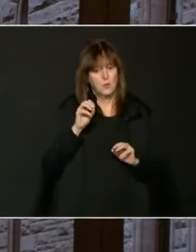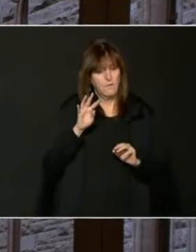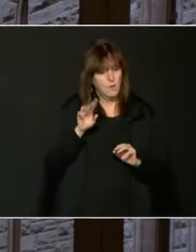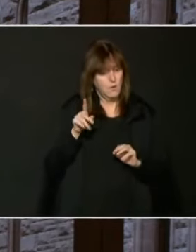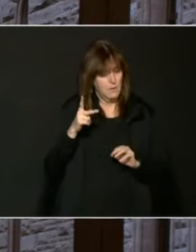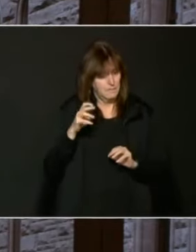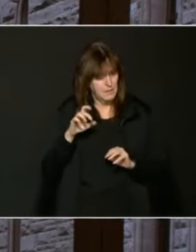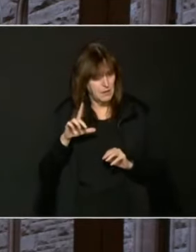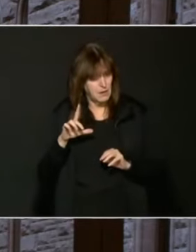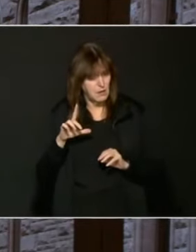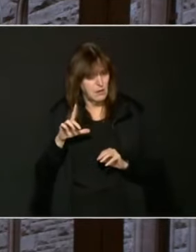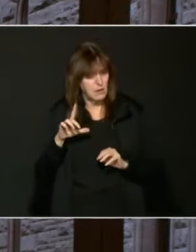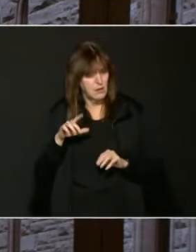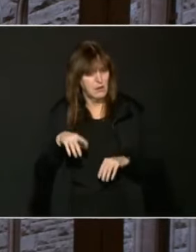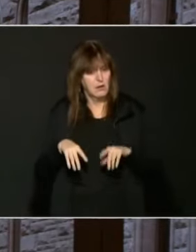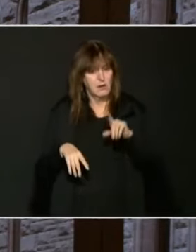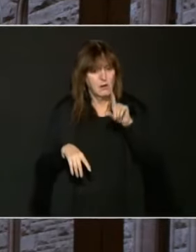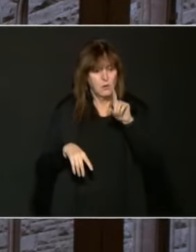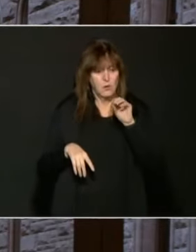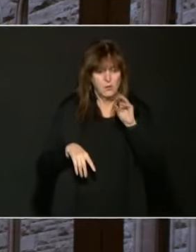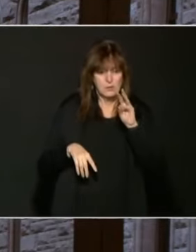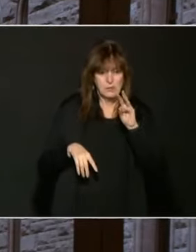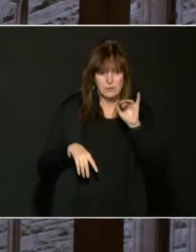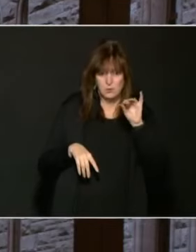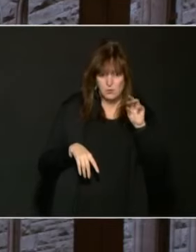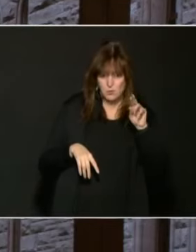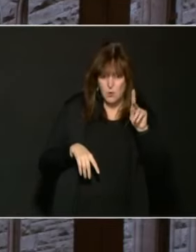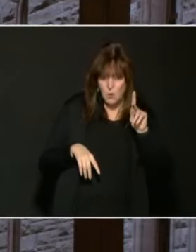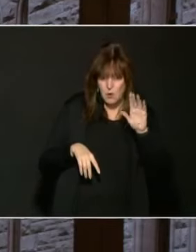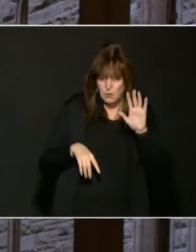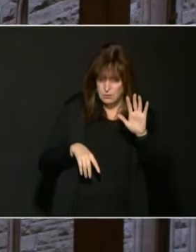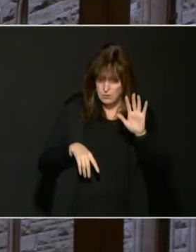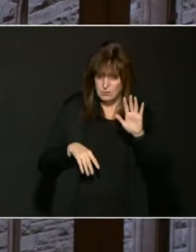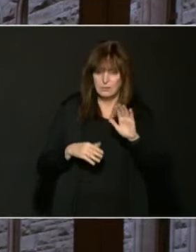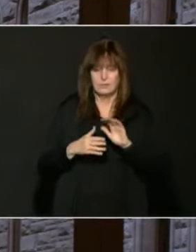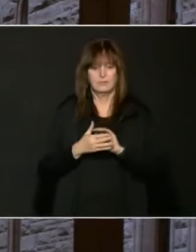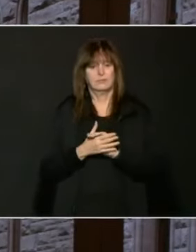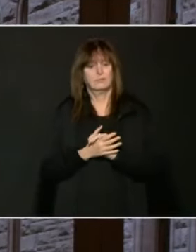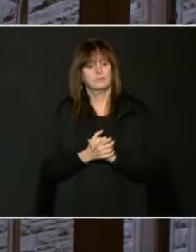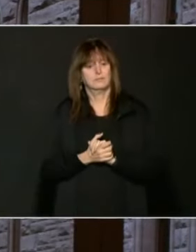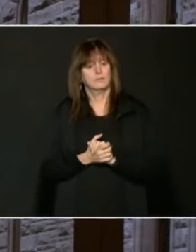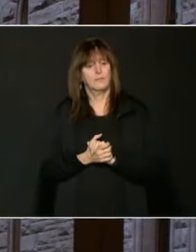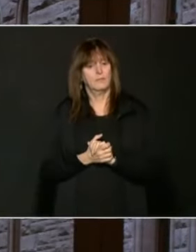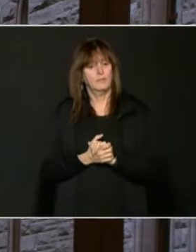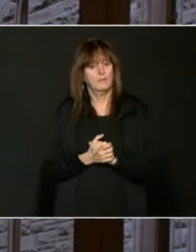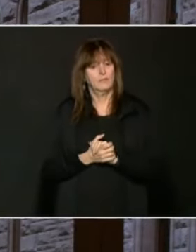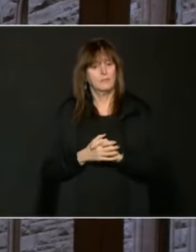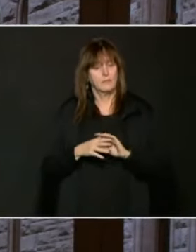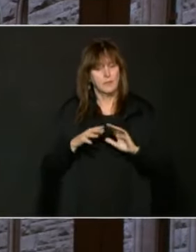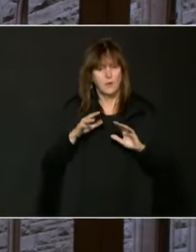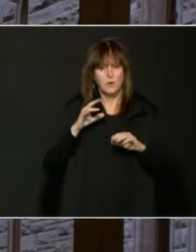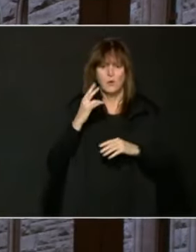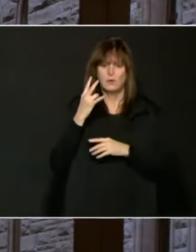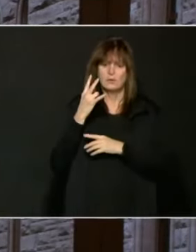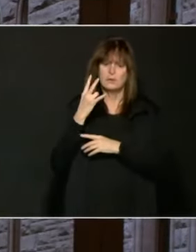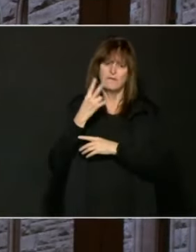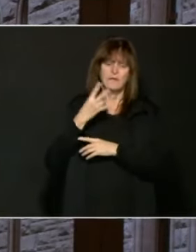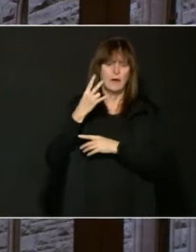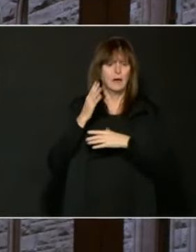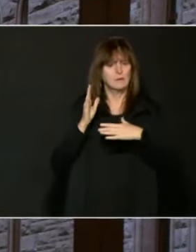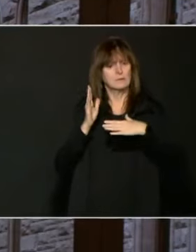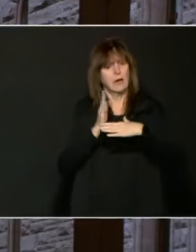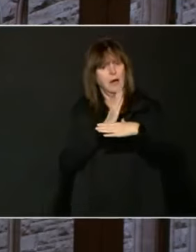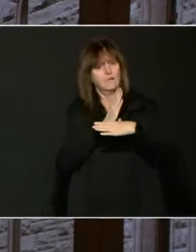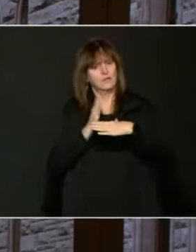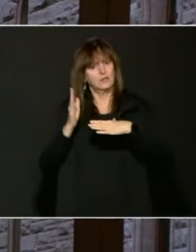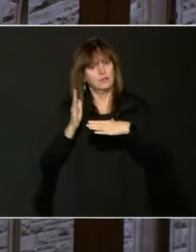and 106 in York Region. Our current 7-day average for the COVID cases is